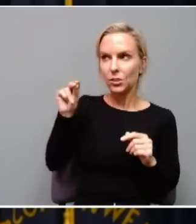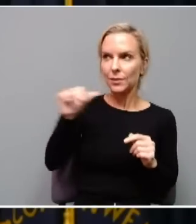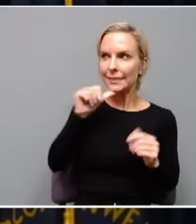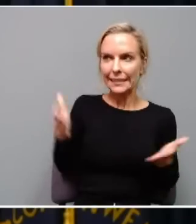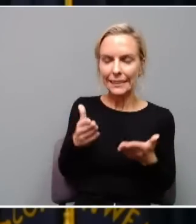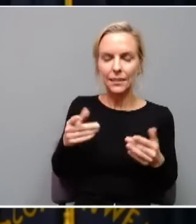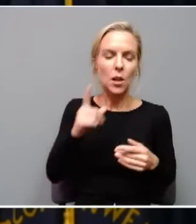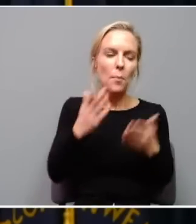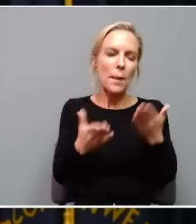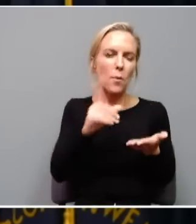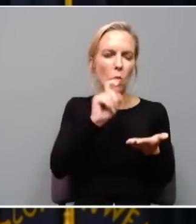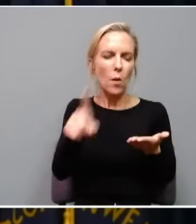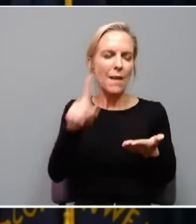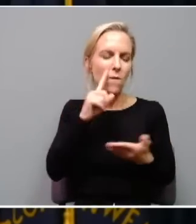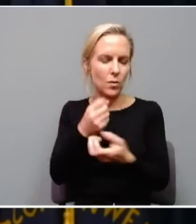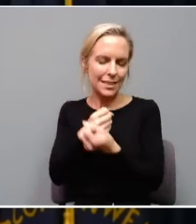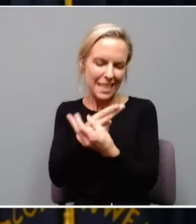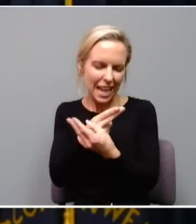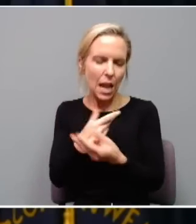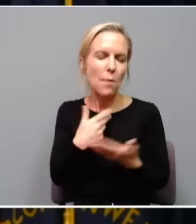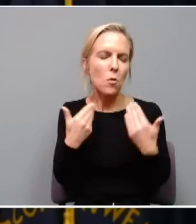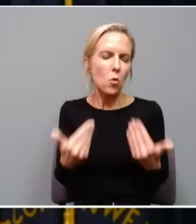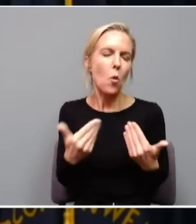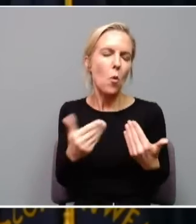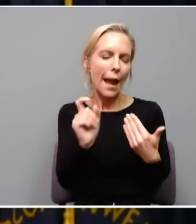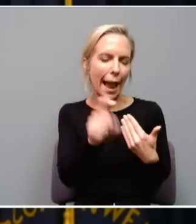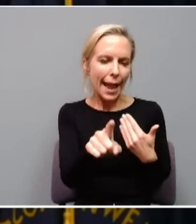but okay, let me ask you this.